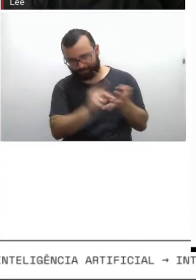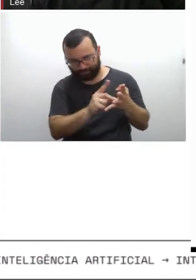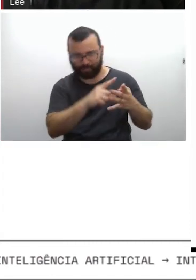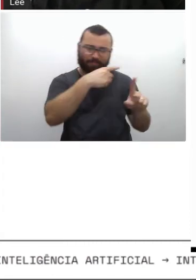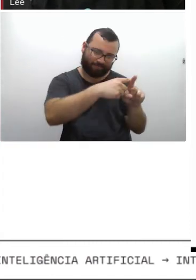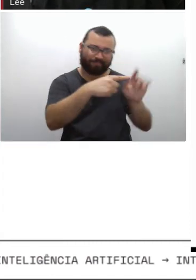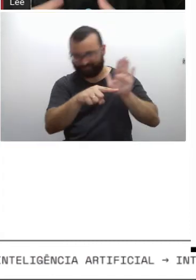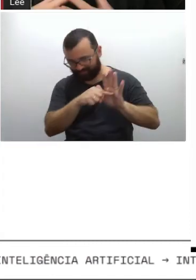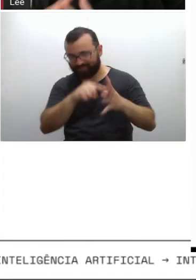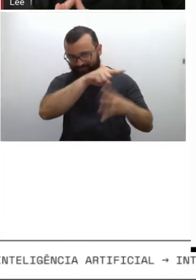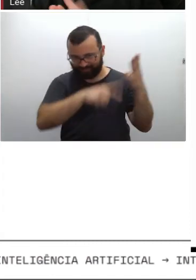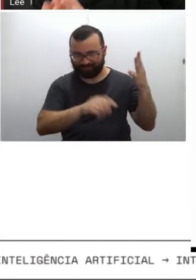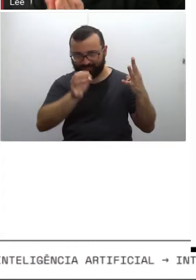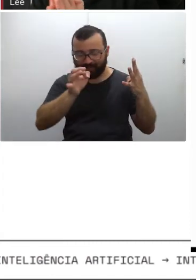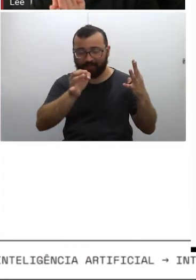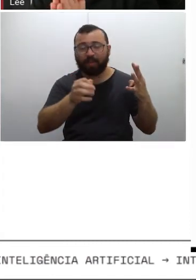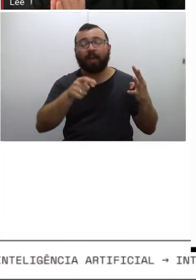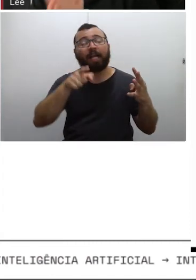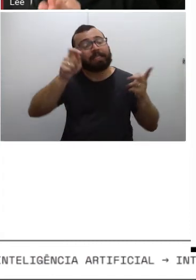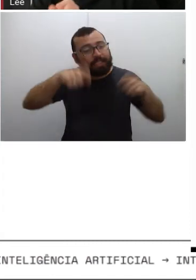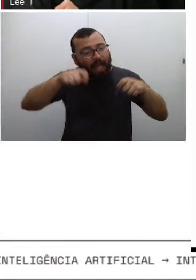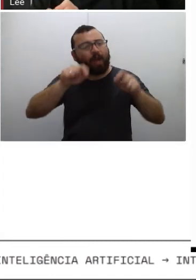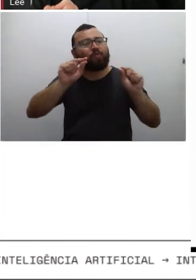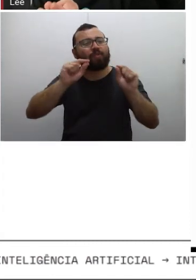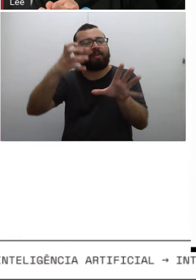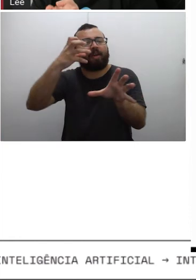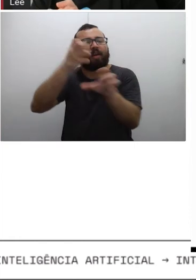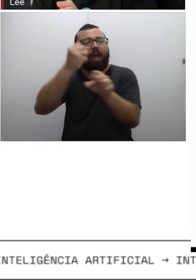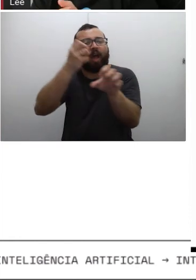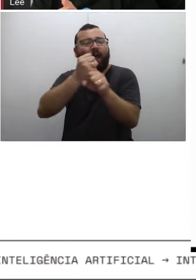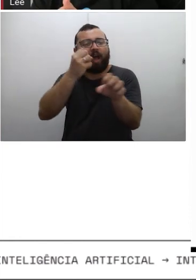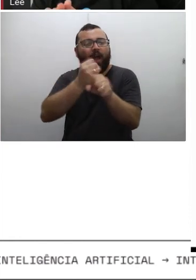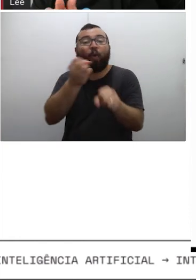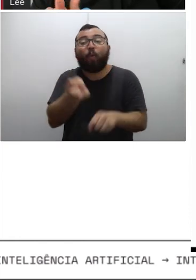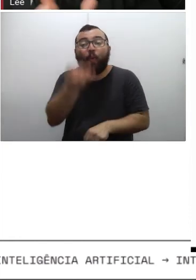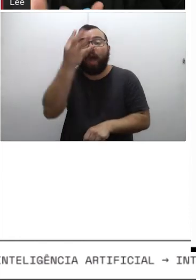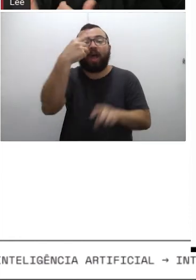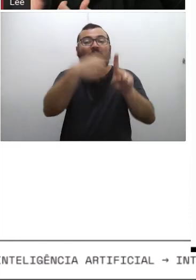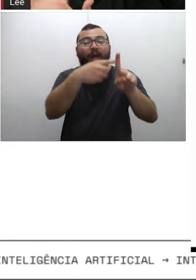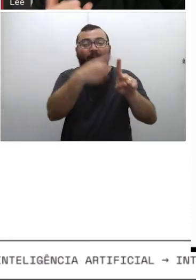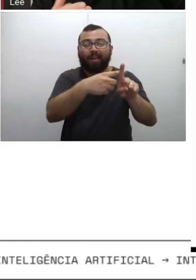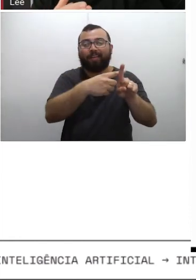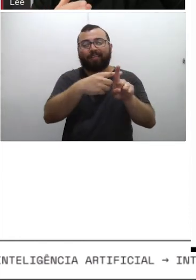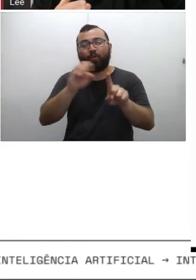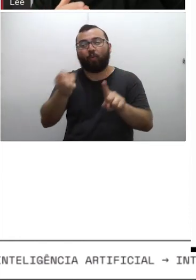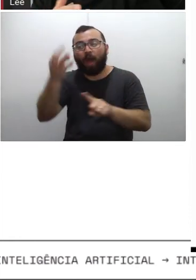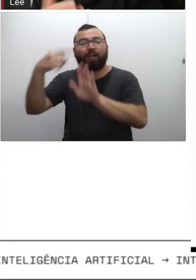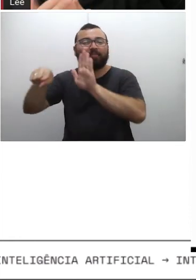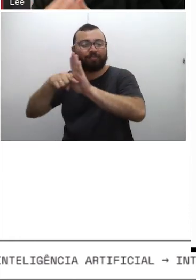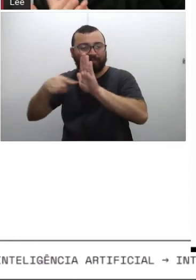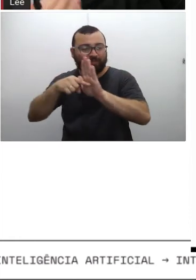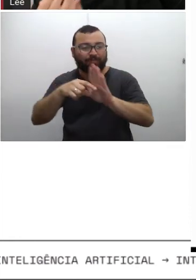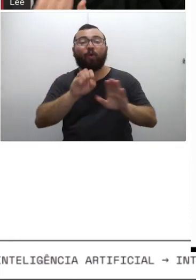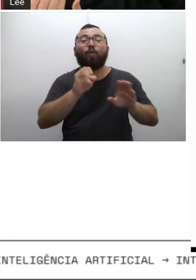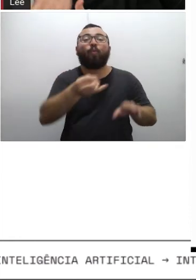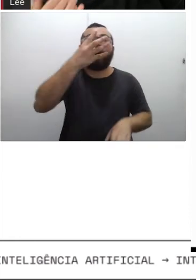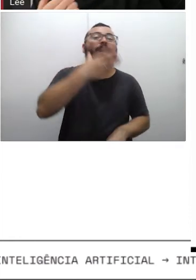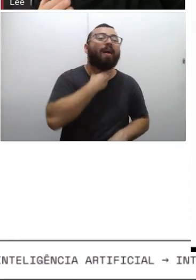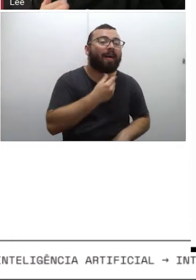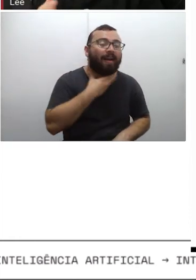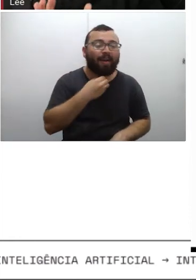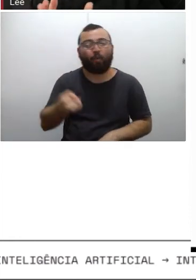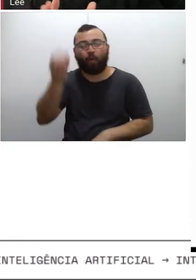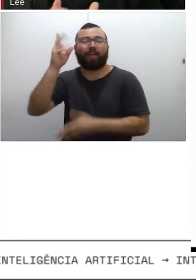nice to know that based on that, you can calculate true positive rates, a sensitivity ratio that we call also a